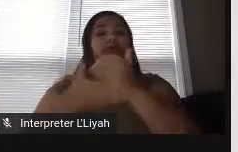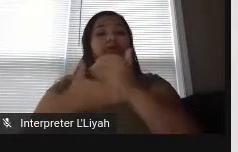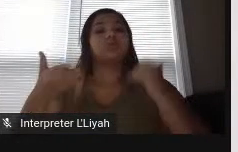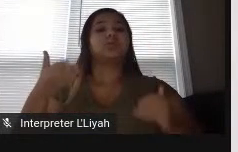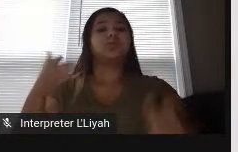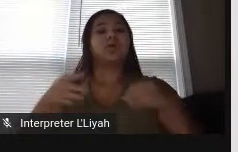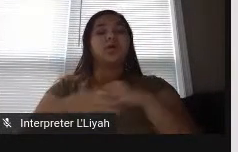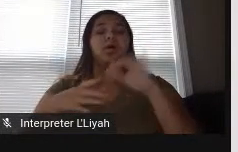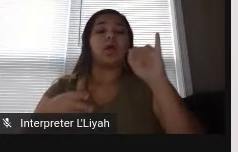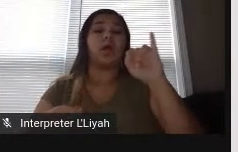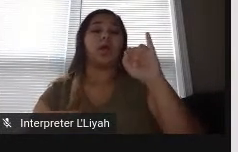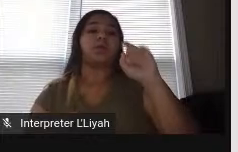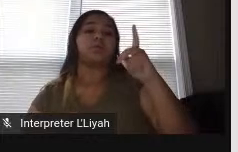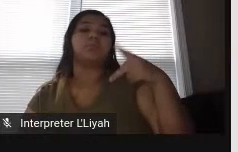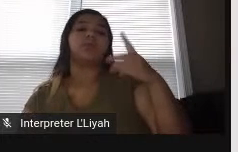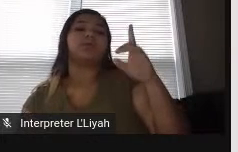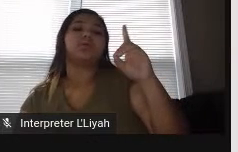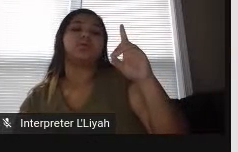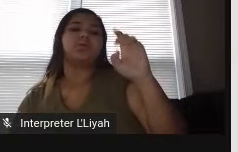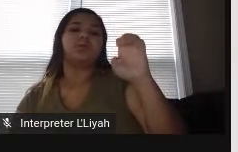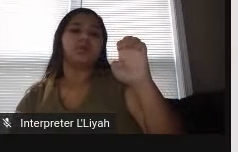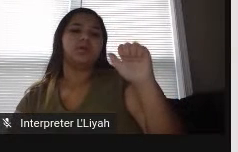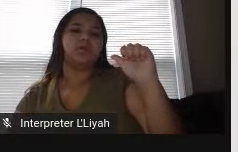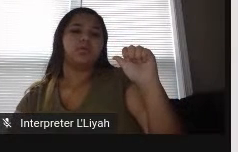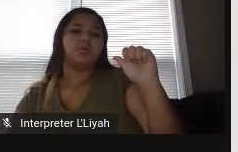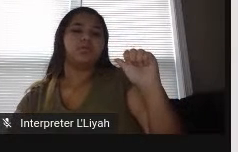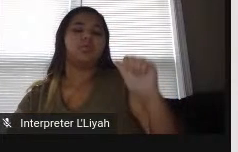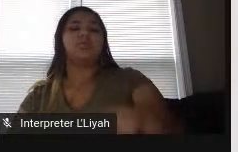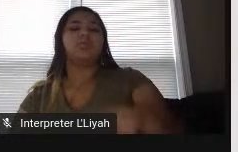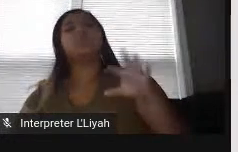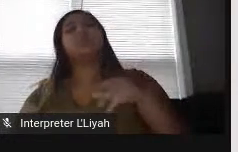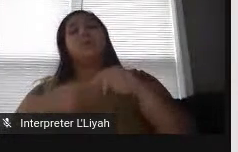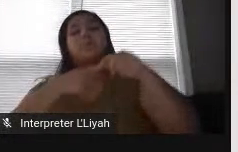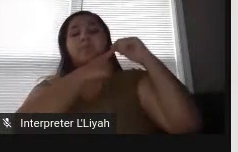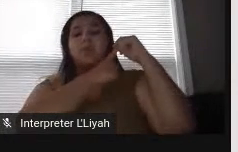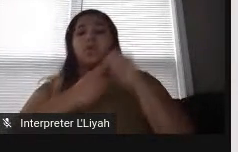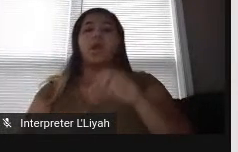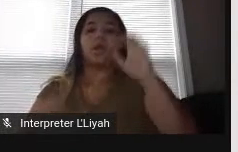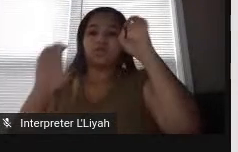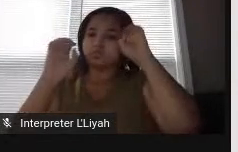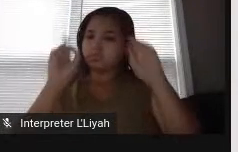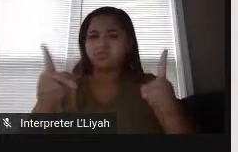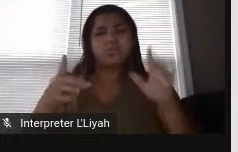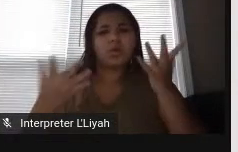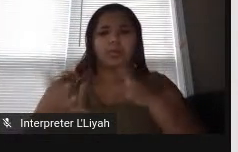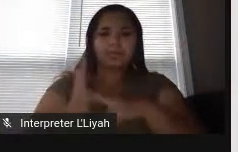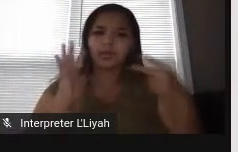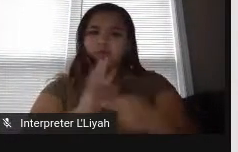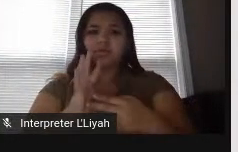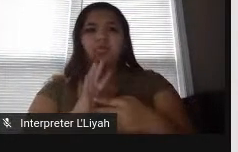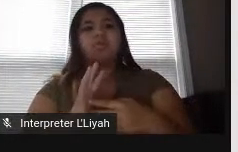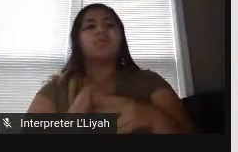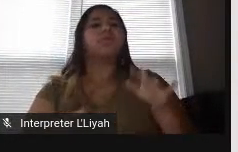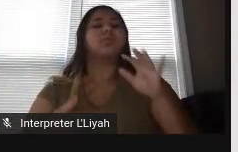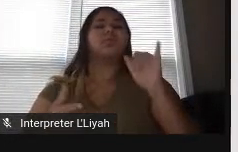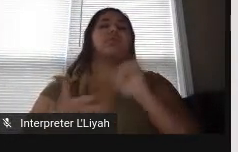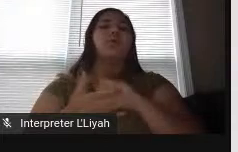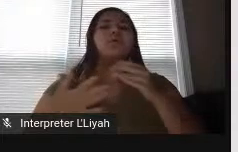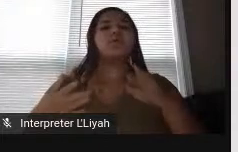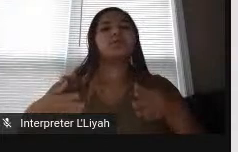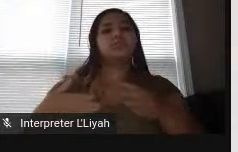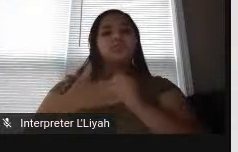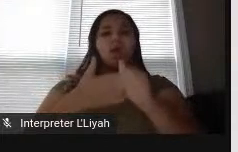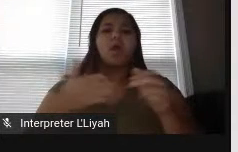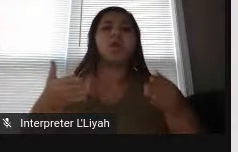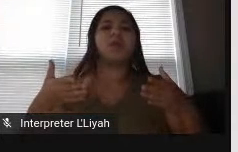IDEA and the needs of special education. So what that means is that there is a